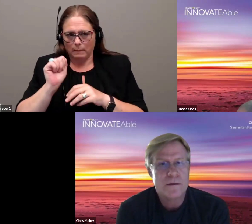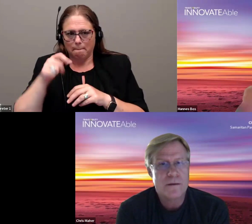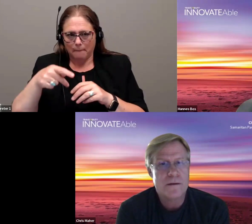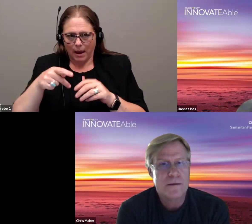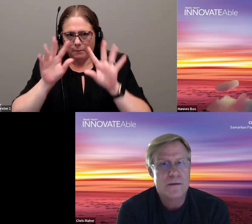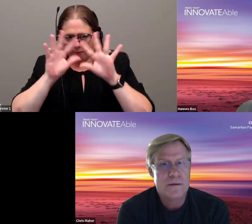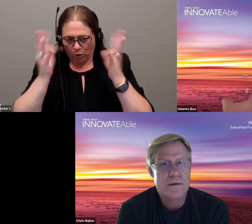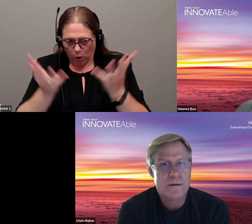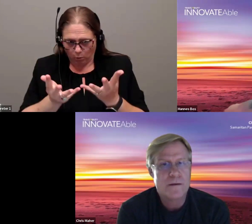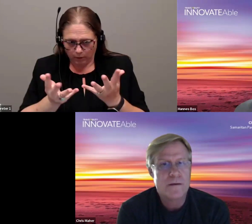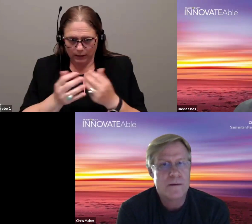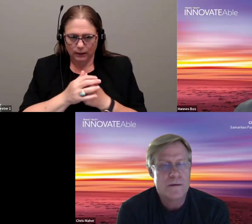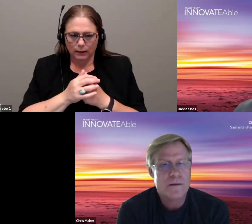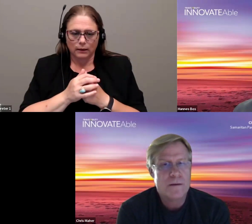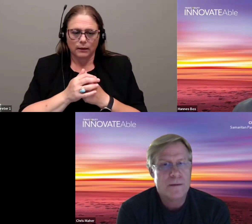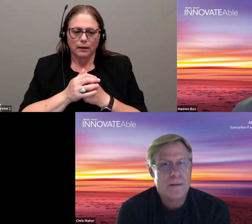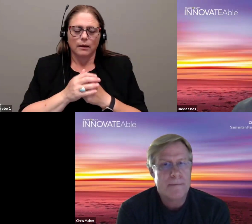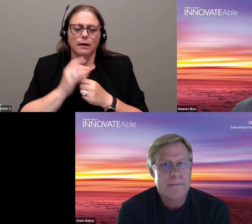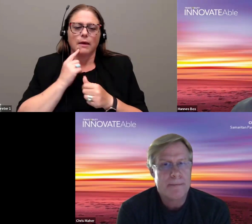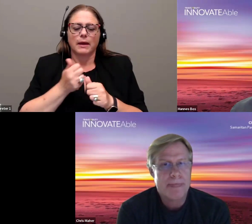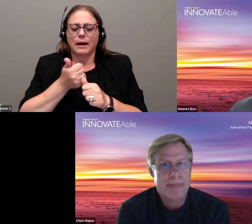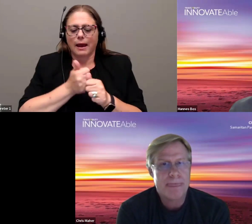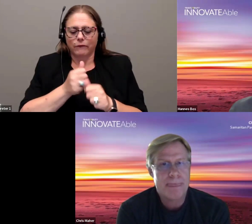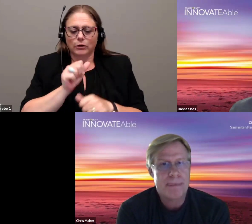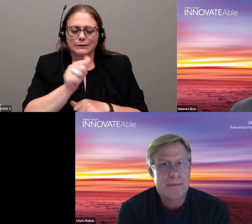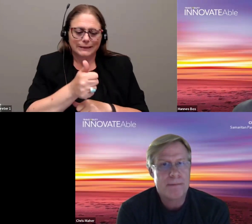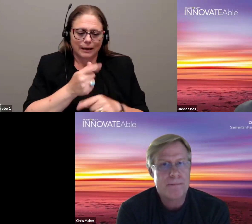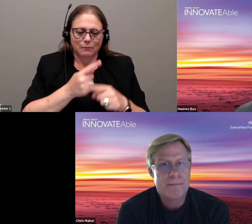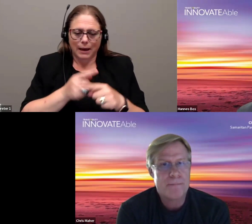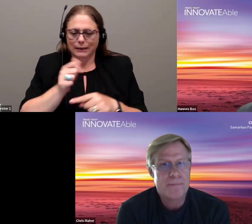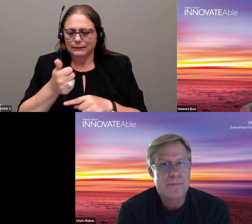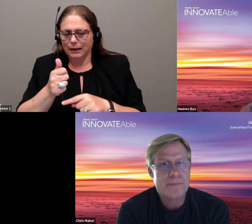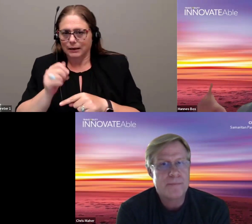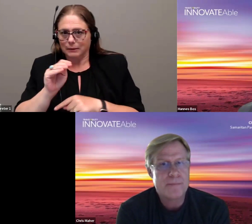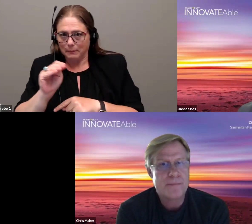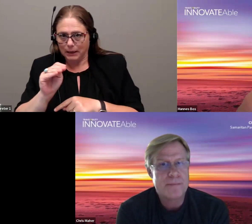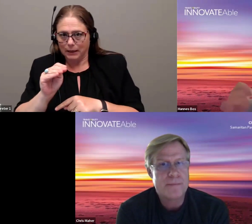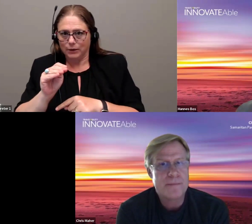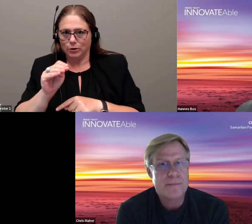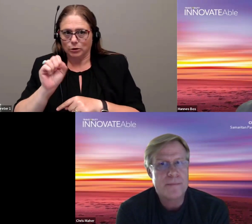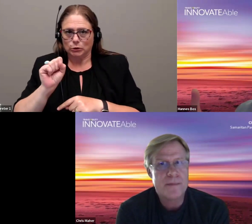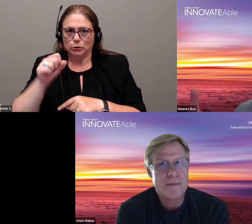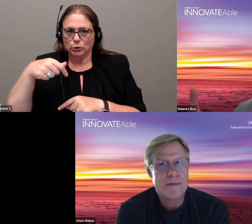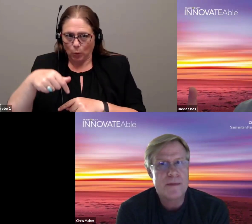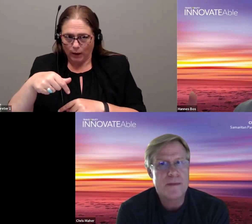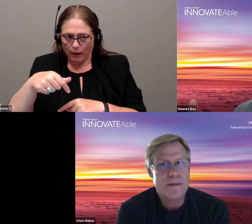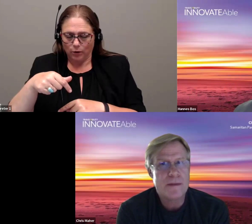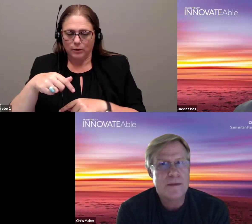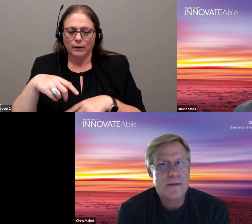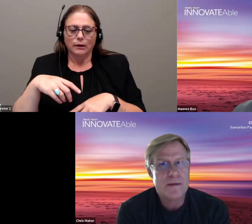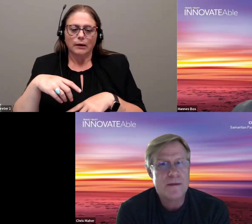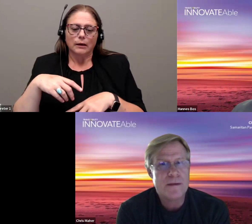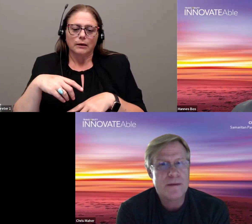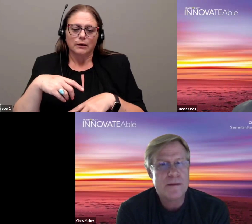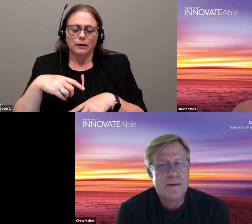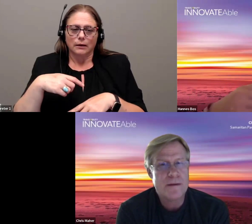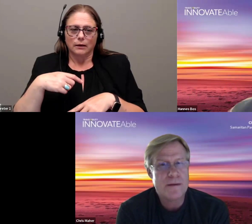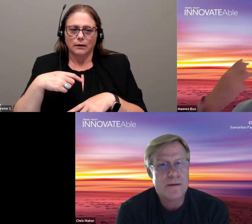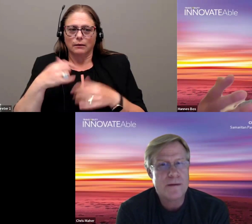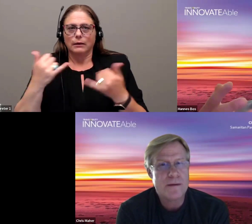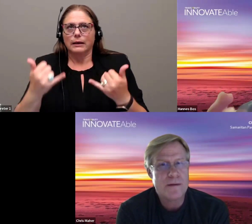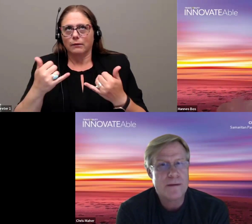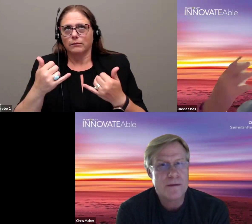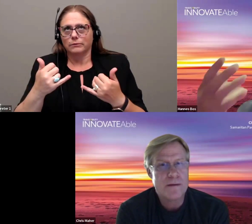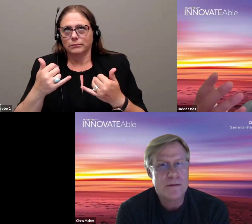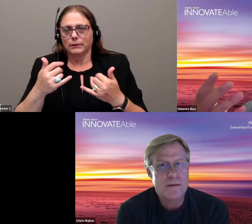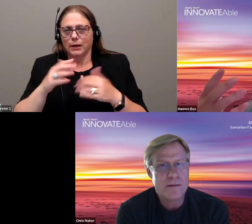experiences at every 10 by 10 meters square worldwide. And now we are running 24/7. We are running all